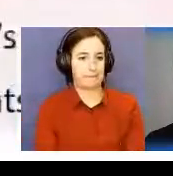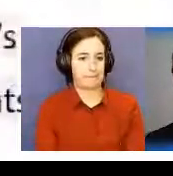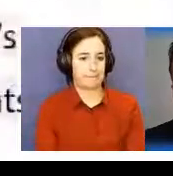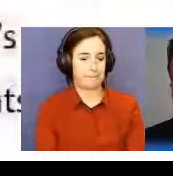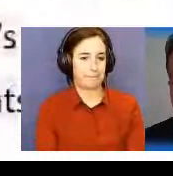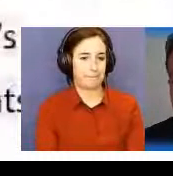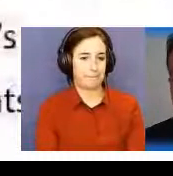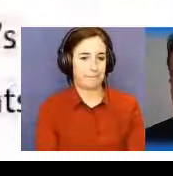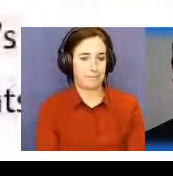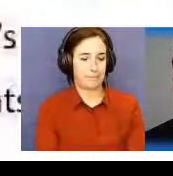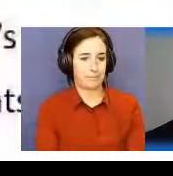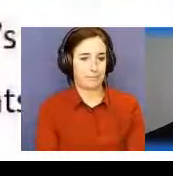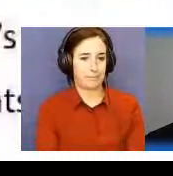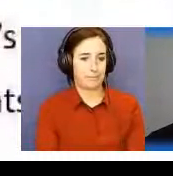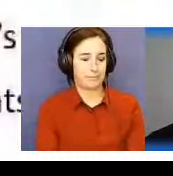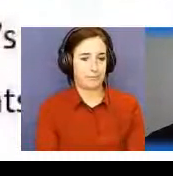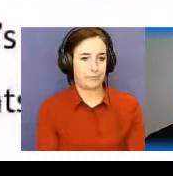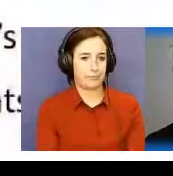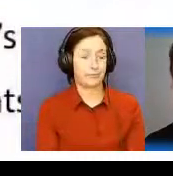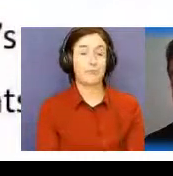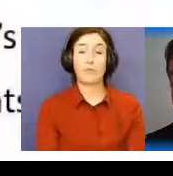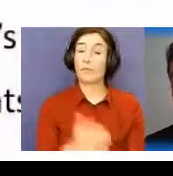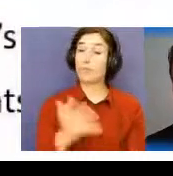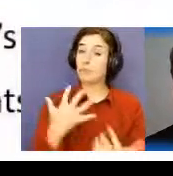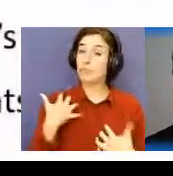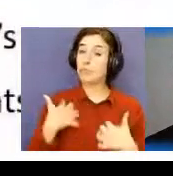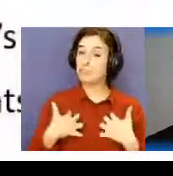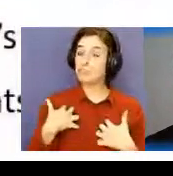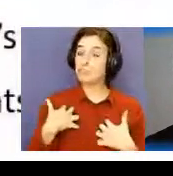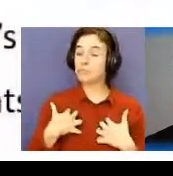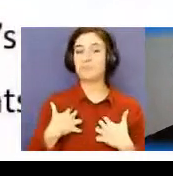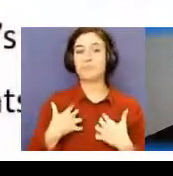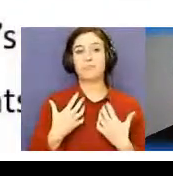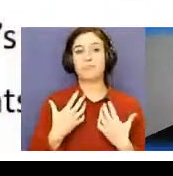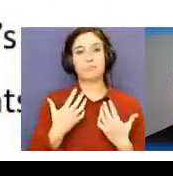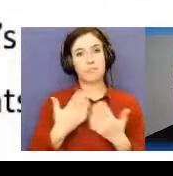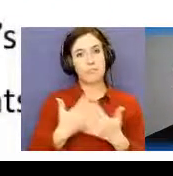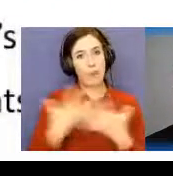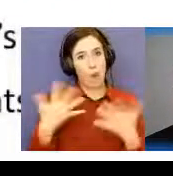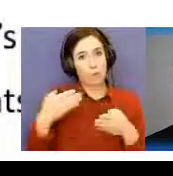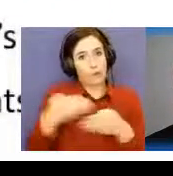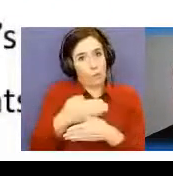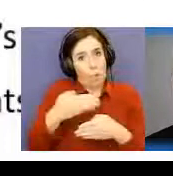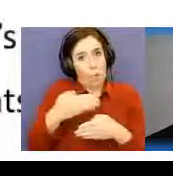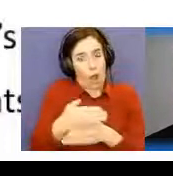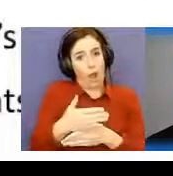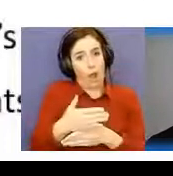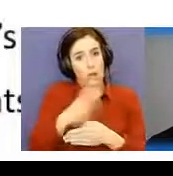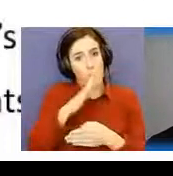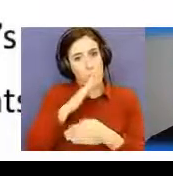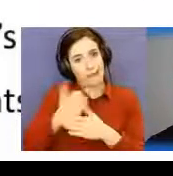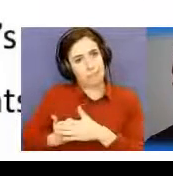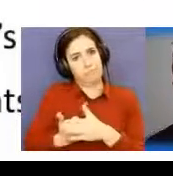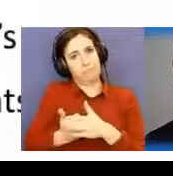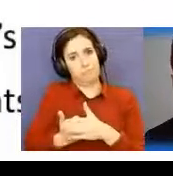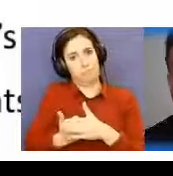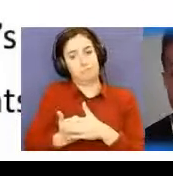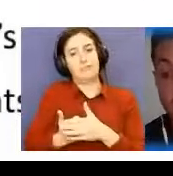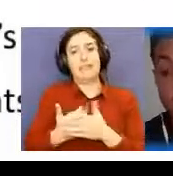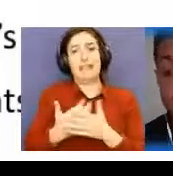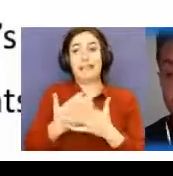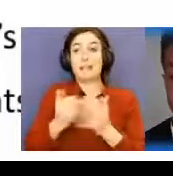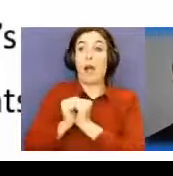So one of the key areas of work that's really going to underpin actually a lot of the work that we do is the consensus statement, excuse me, on risk, or